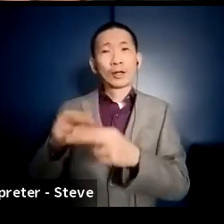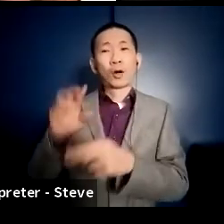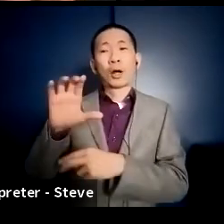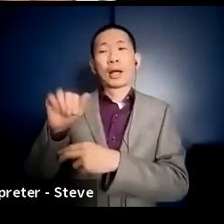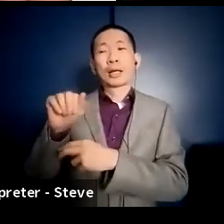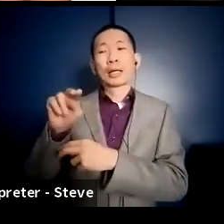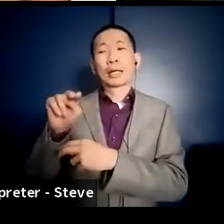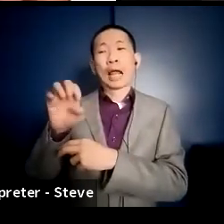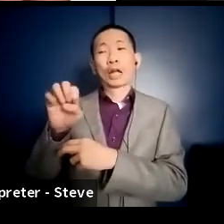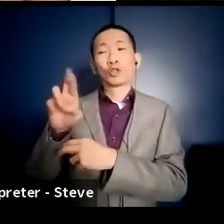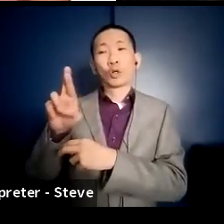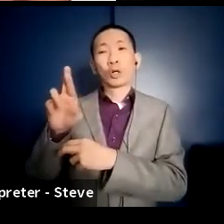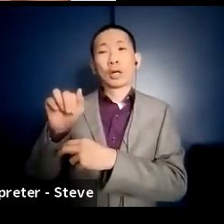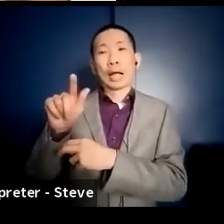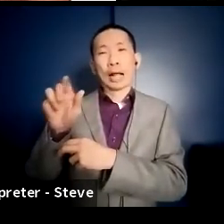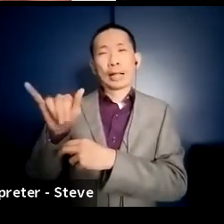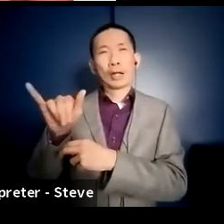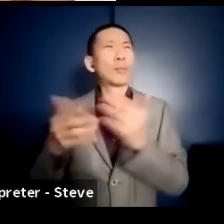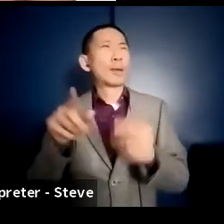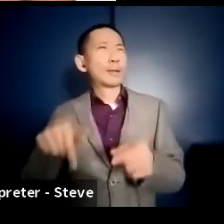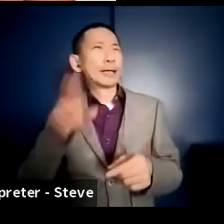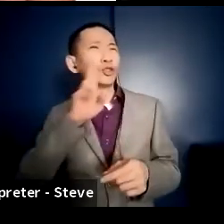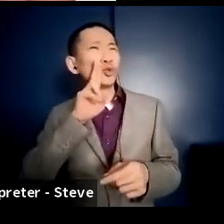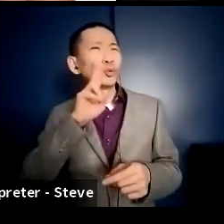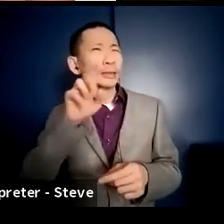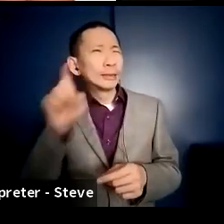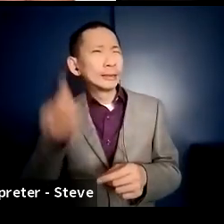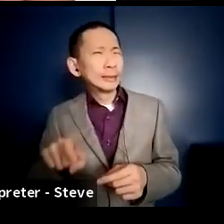I think that there's also, or maybe that might be Houston.